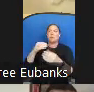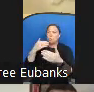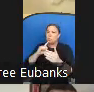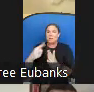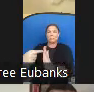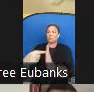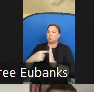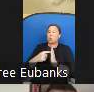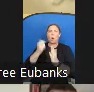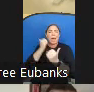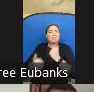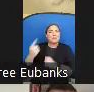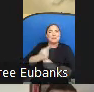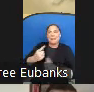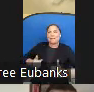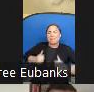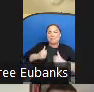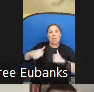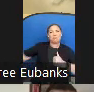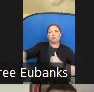everyday craft workers.